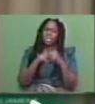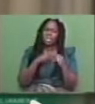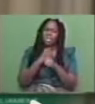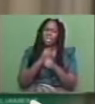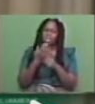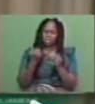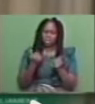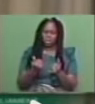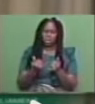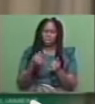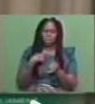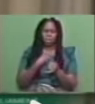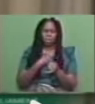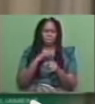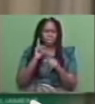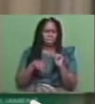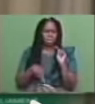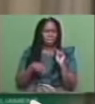105 on the ease of doing business?